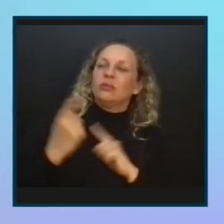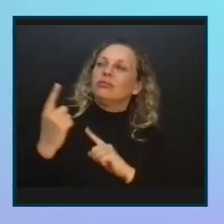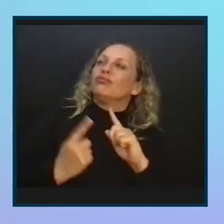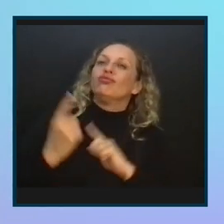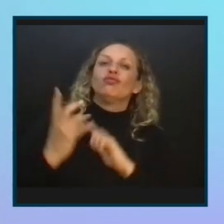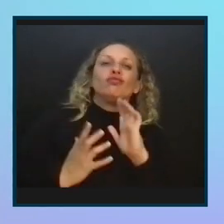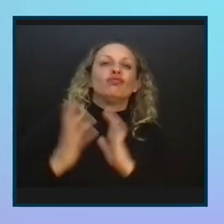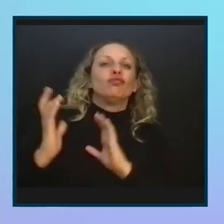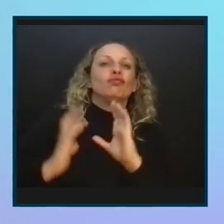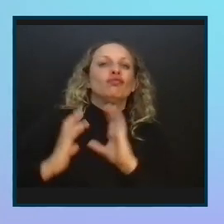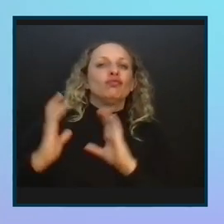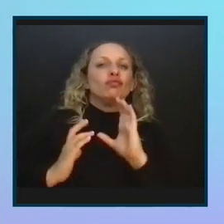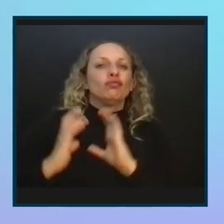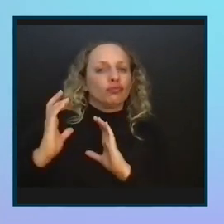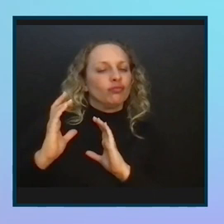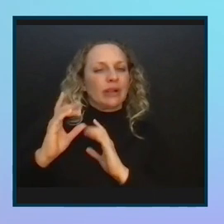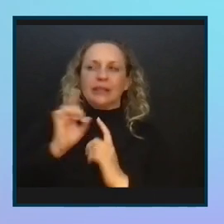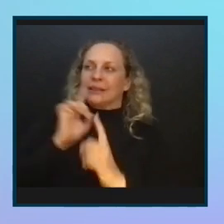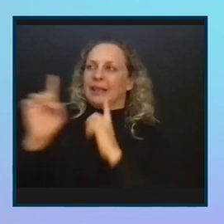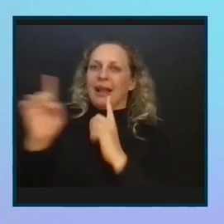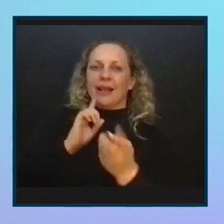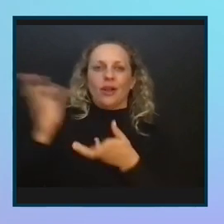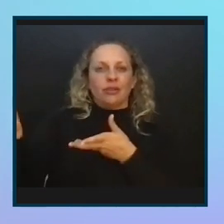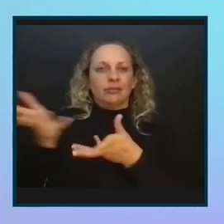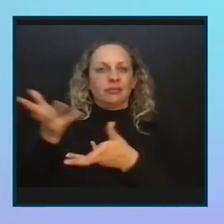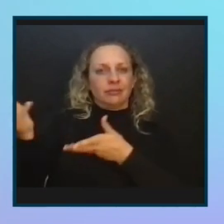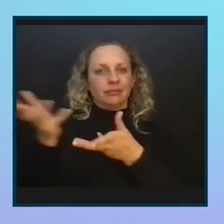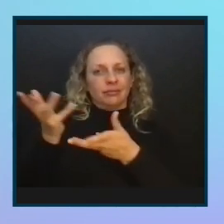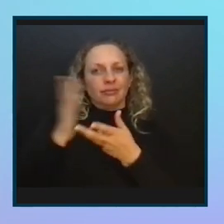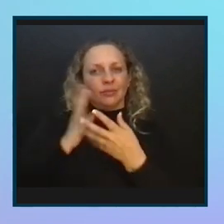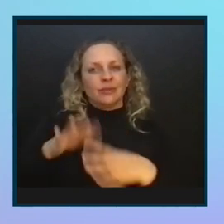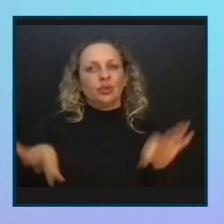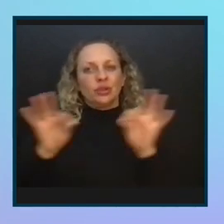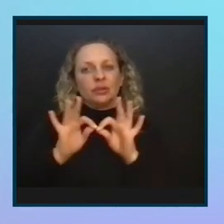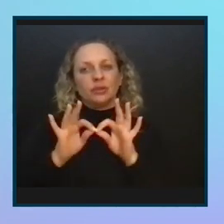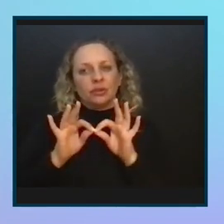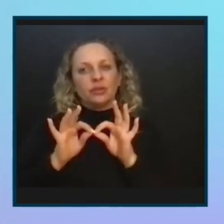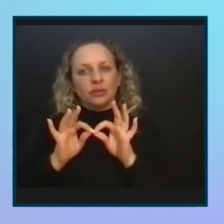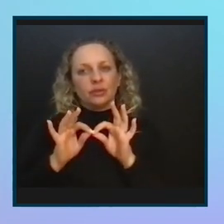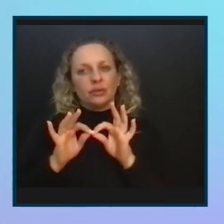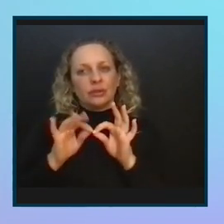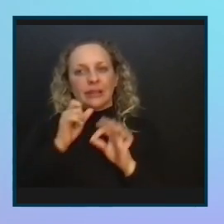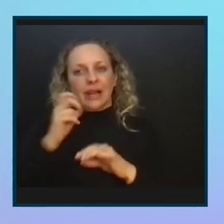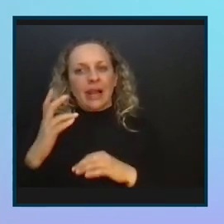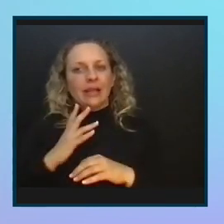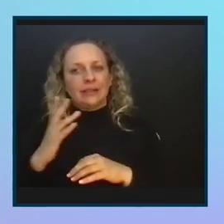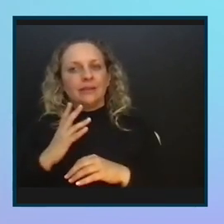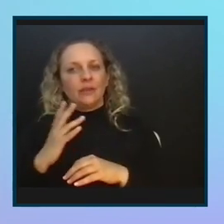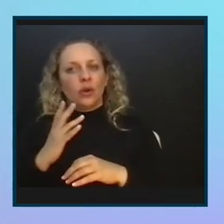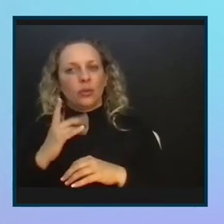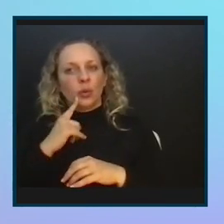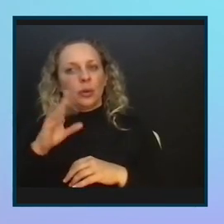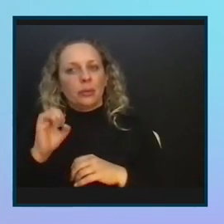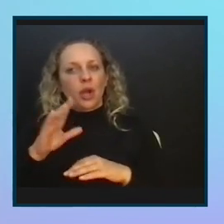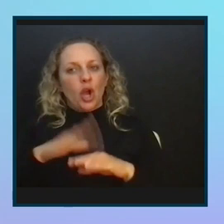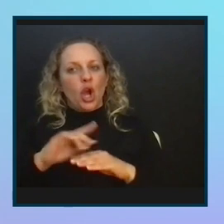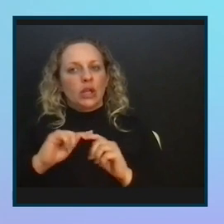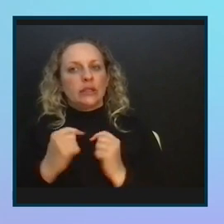conversation and really having that dialogue back and forth. So not as formal as it would be on a